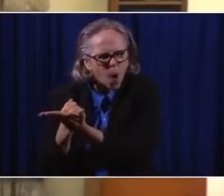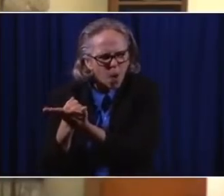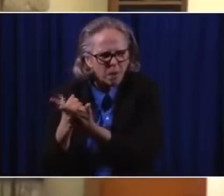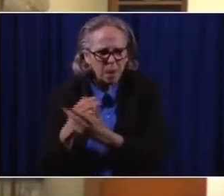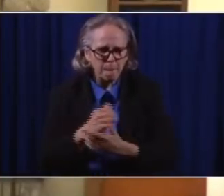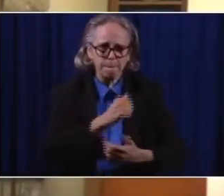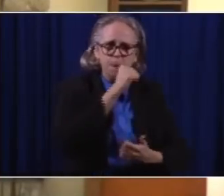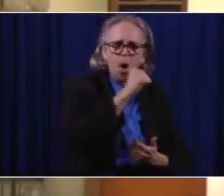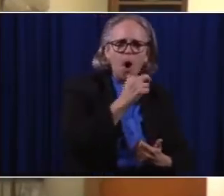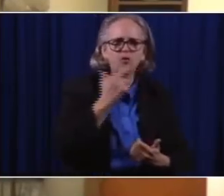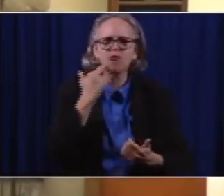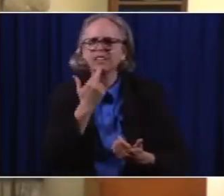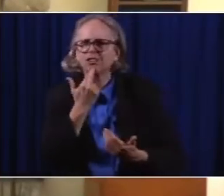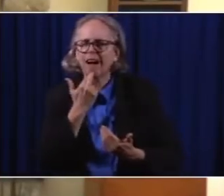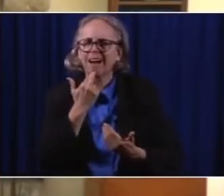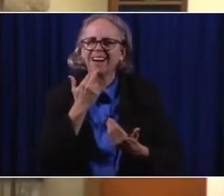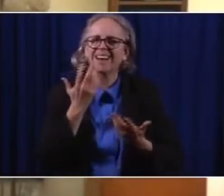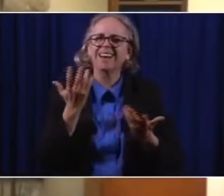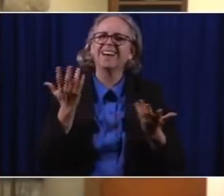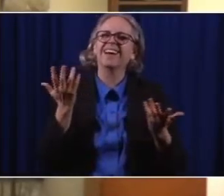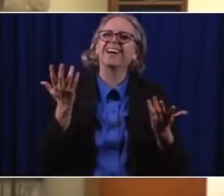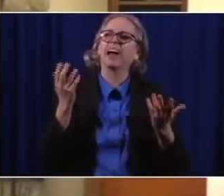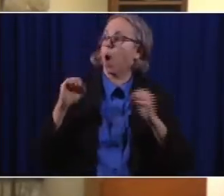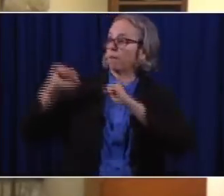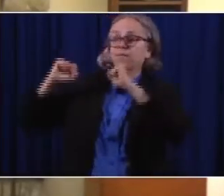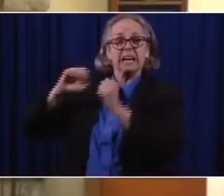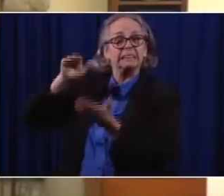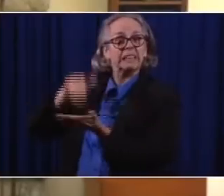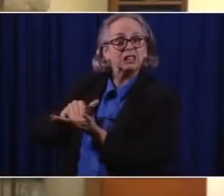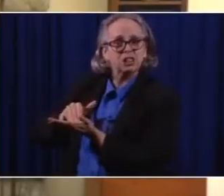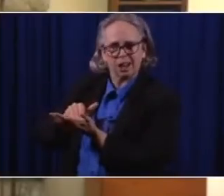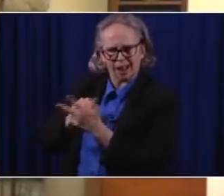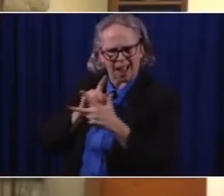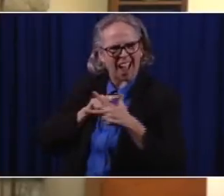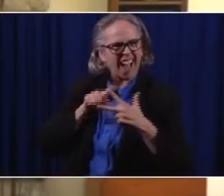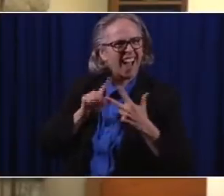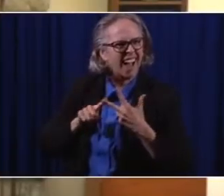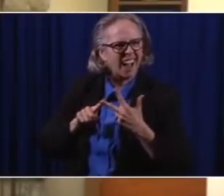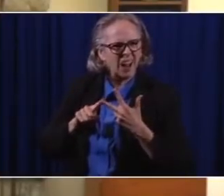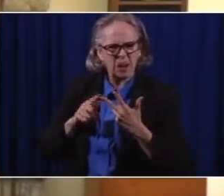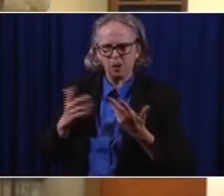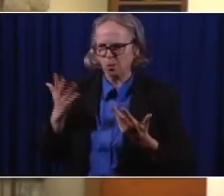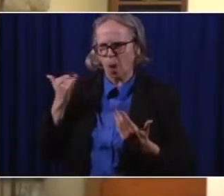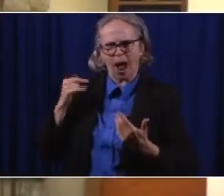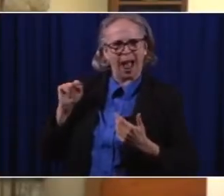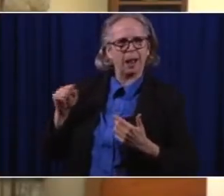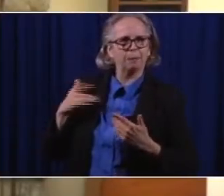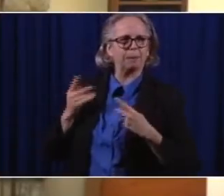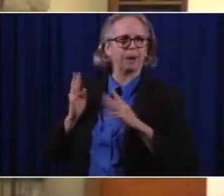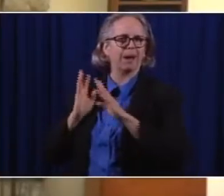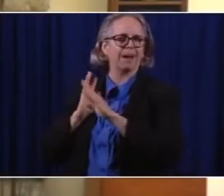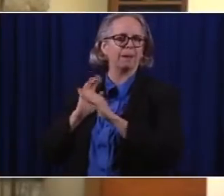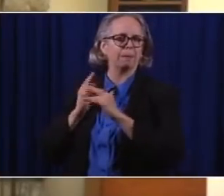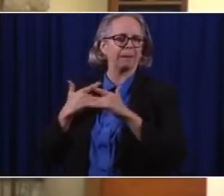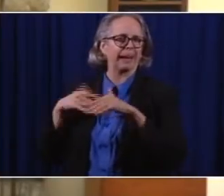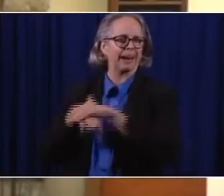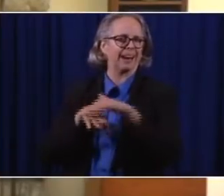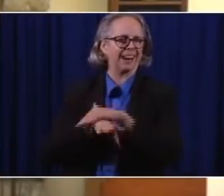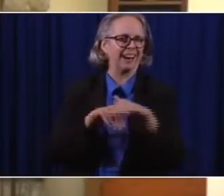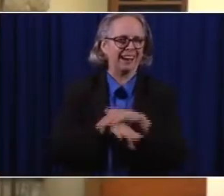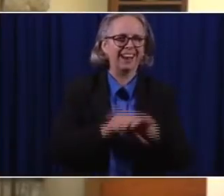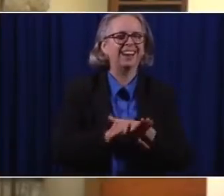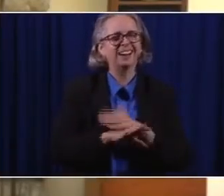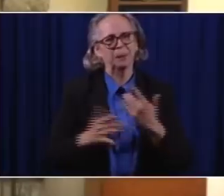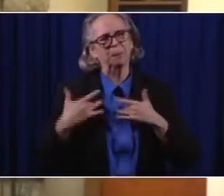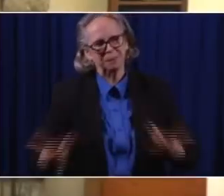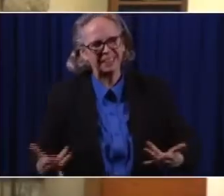well as fitness centers, is for a great deal of time, people are not wearing masks. We understand that. You can't eat and